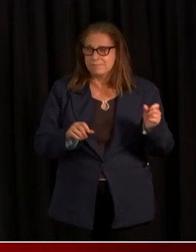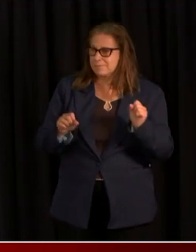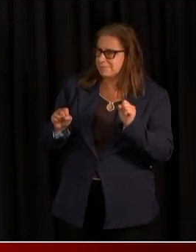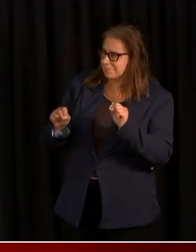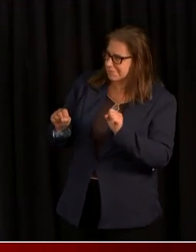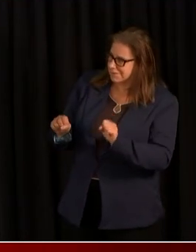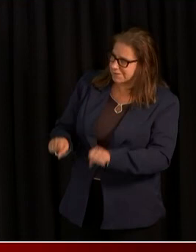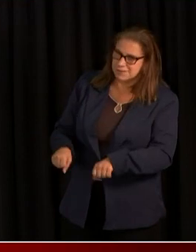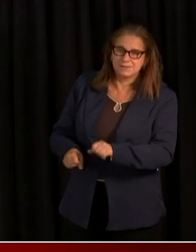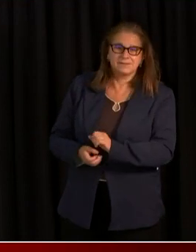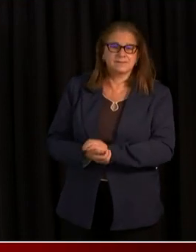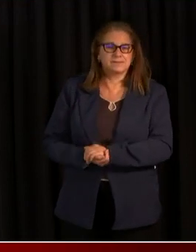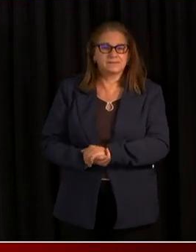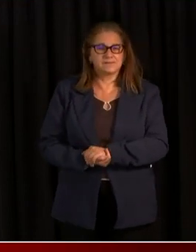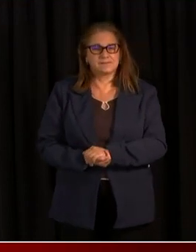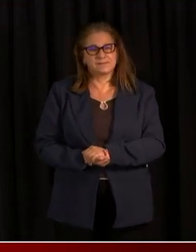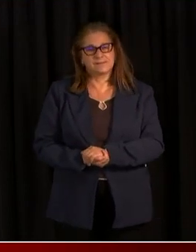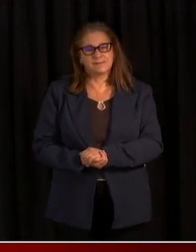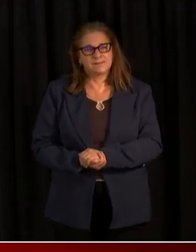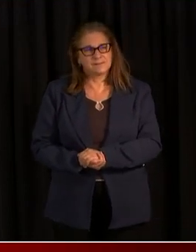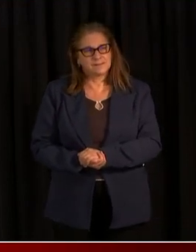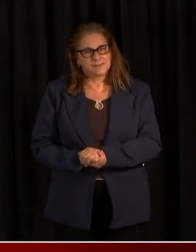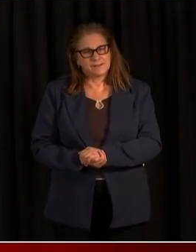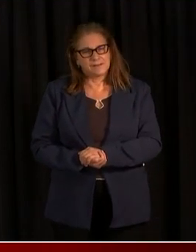Yes. Okay. And then